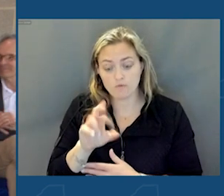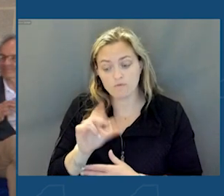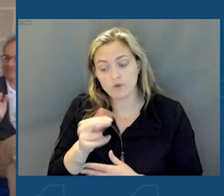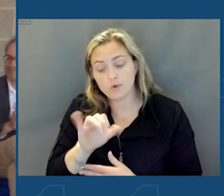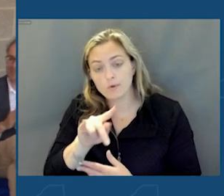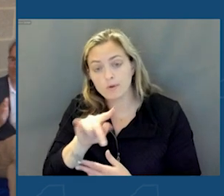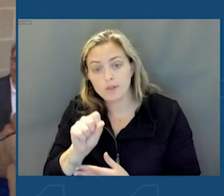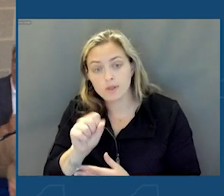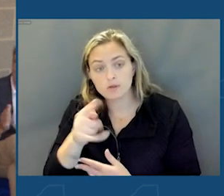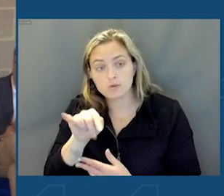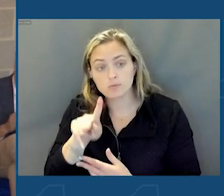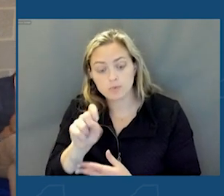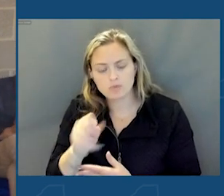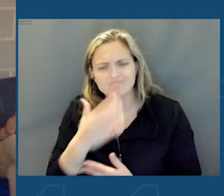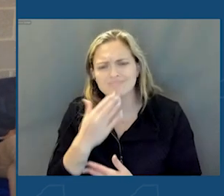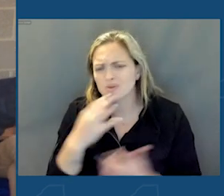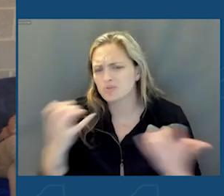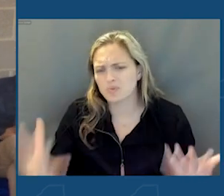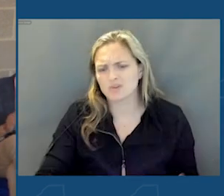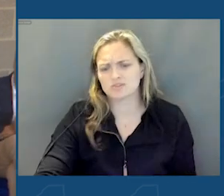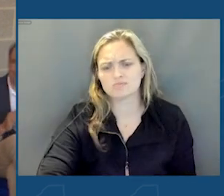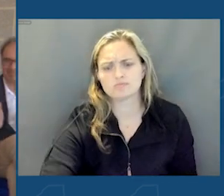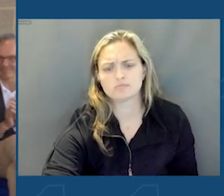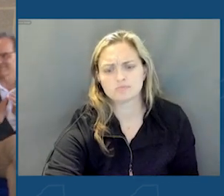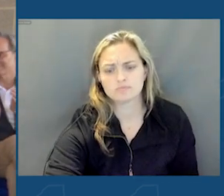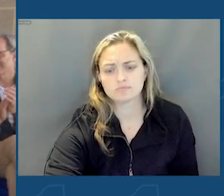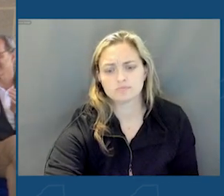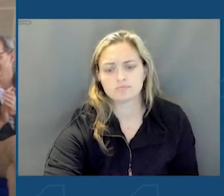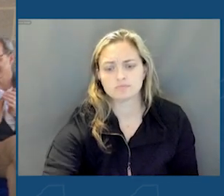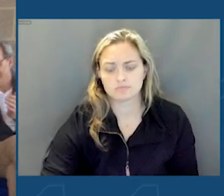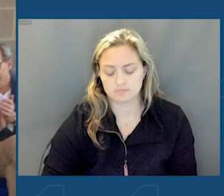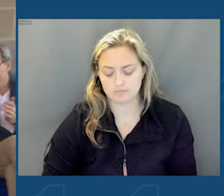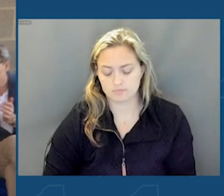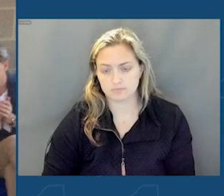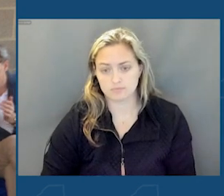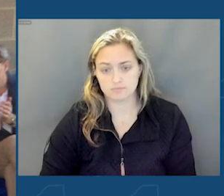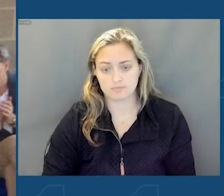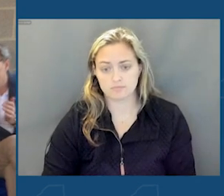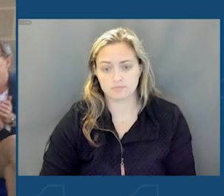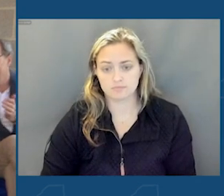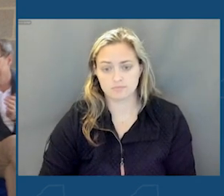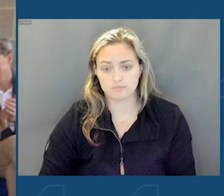Fred, thank you so much for your work and your efforts.